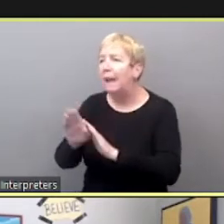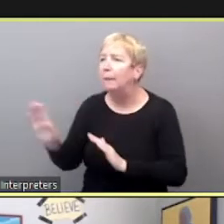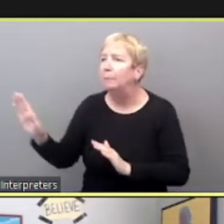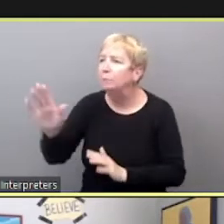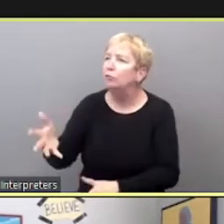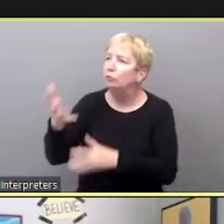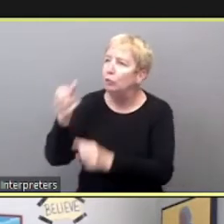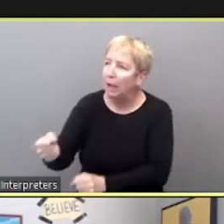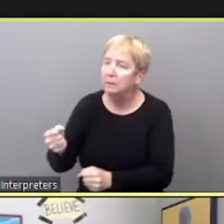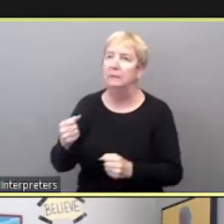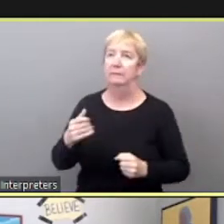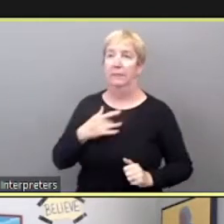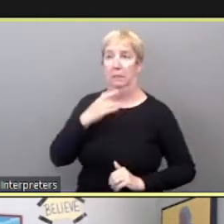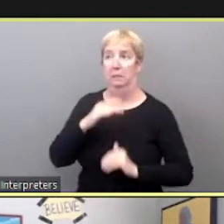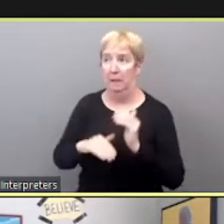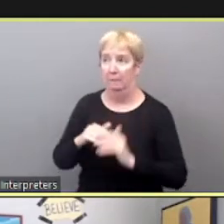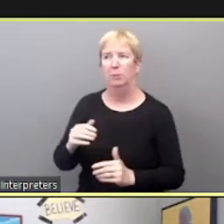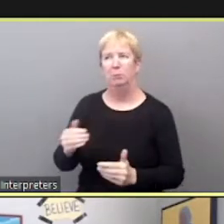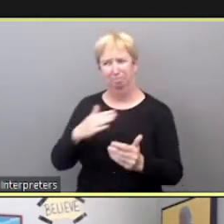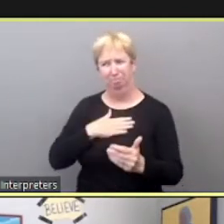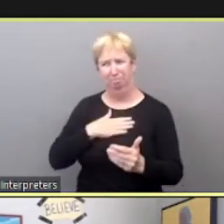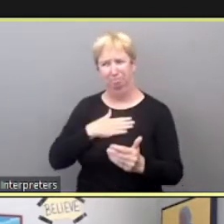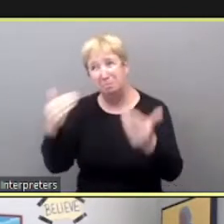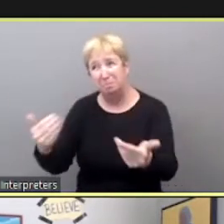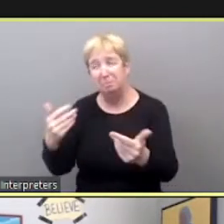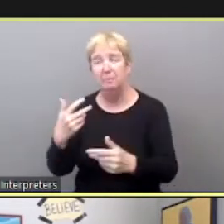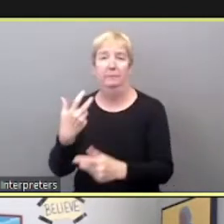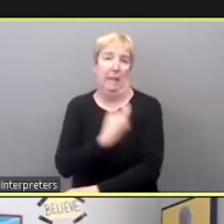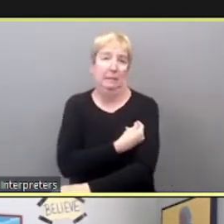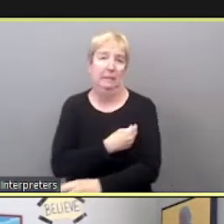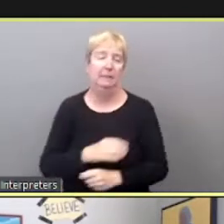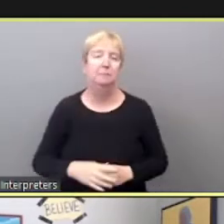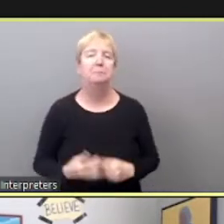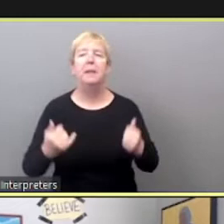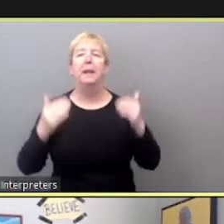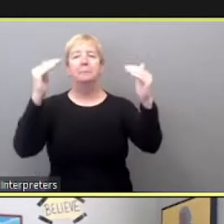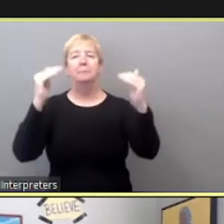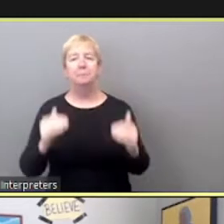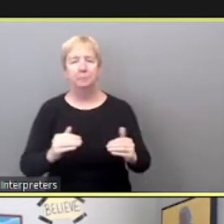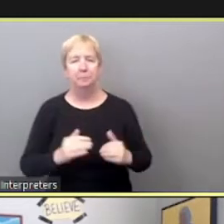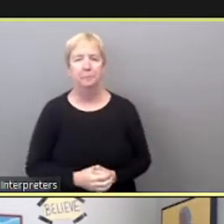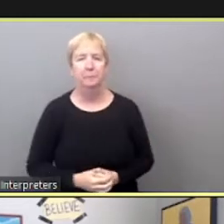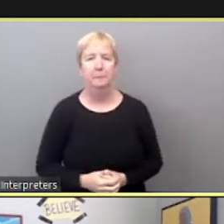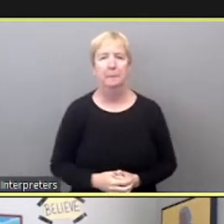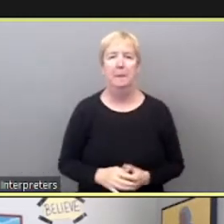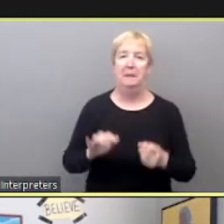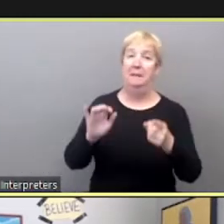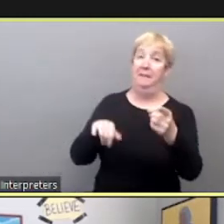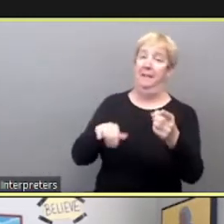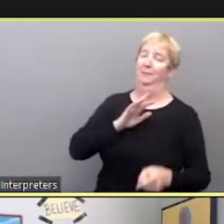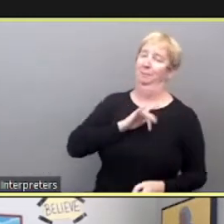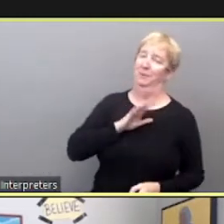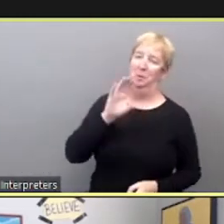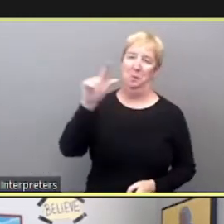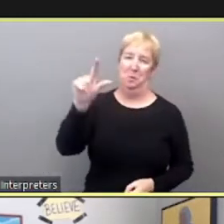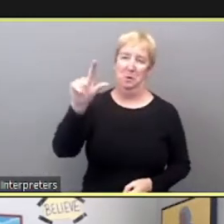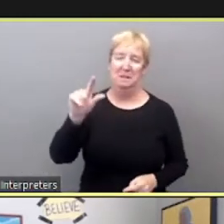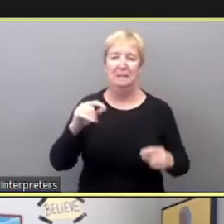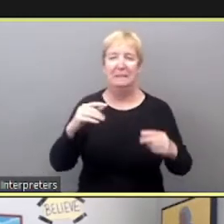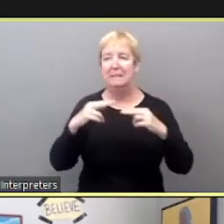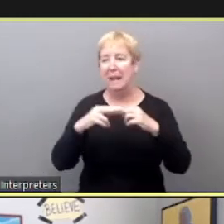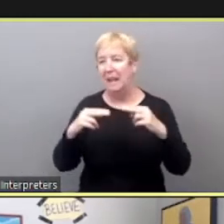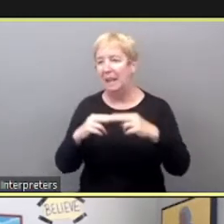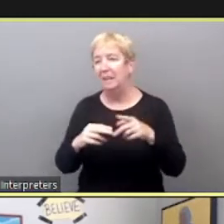feel comfortable with the vaccine. Next slide. This is a pretty cool slide. The darker